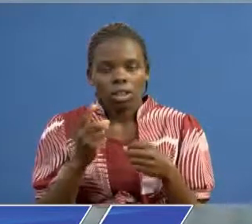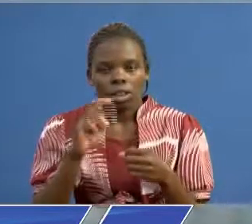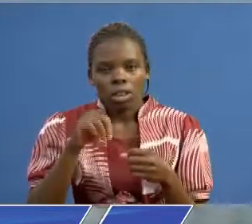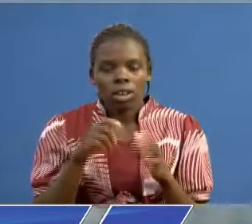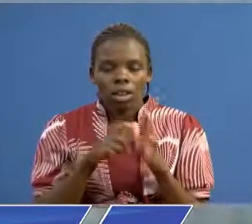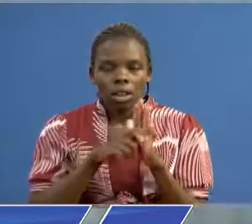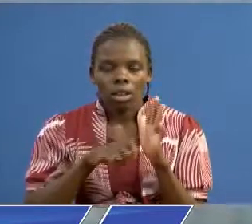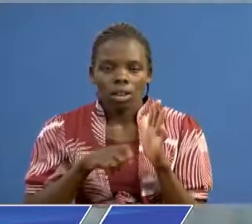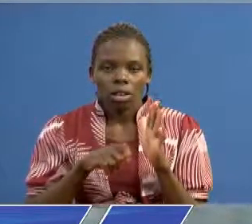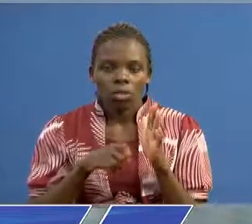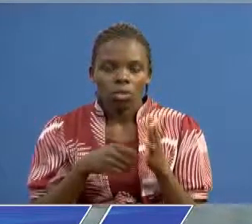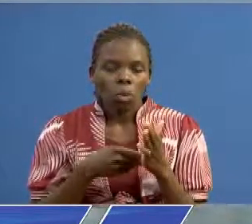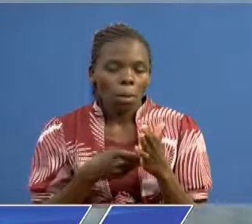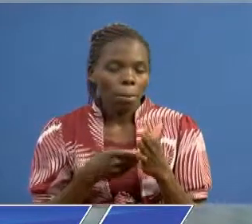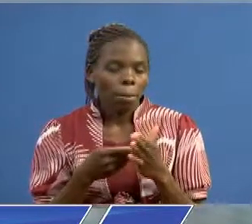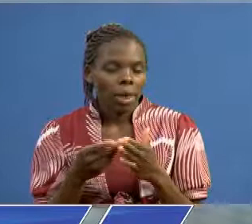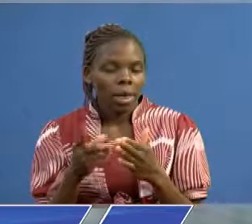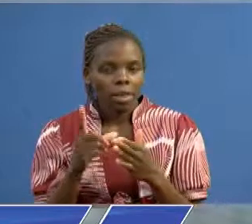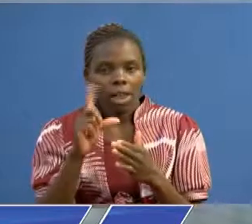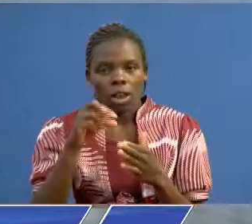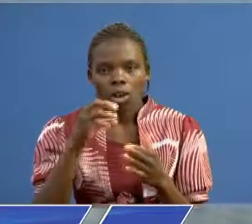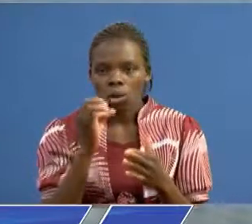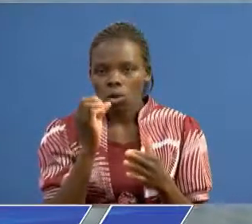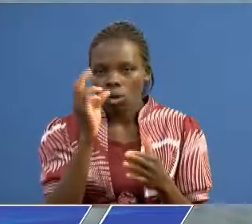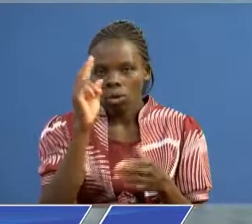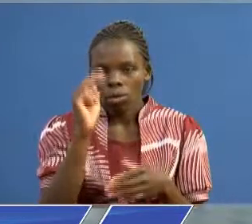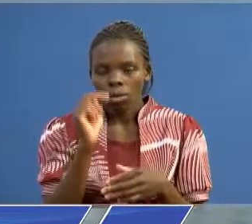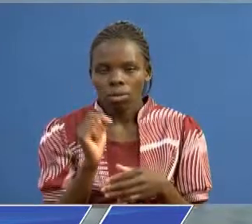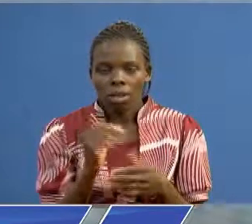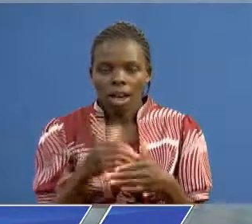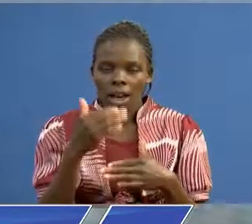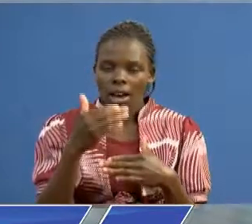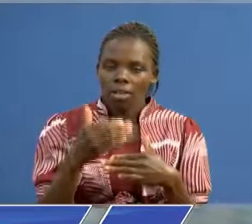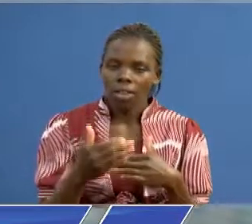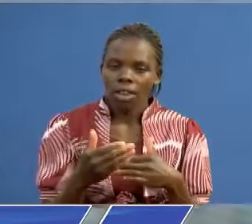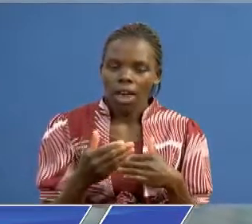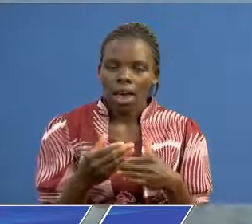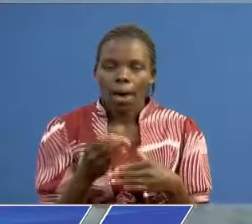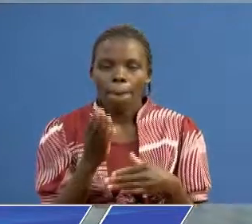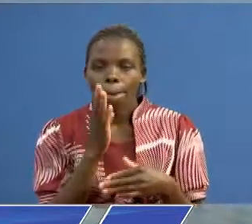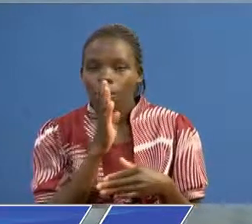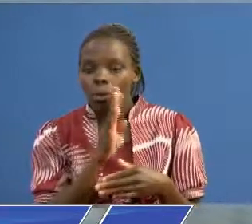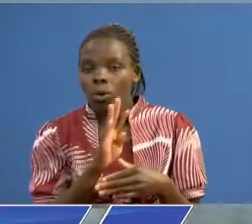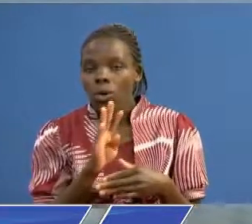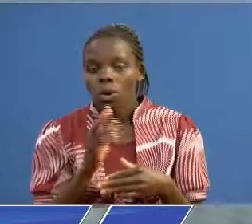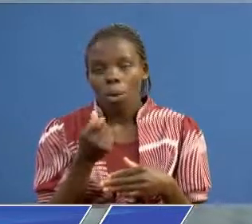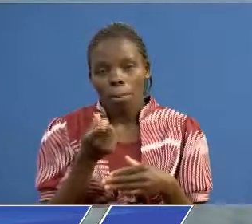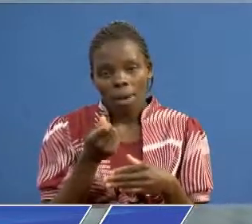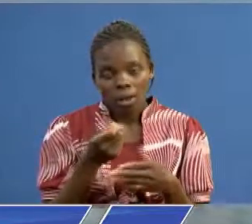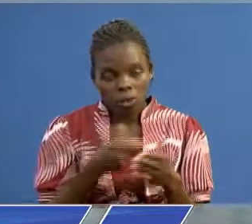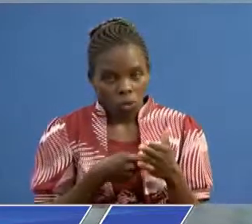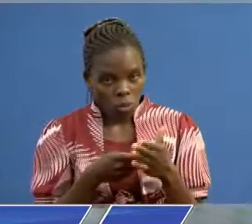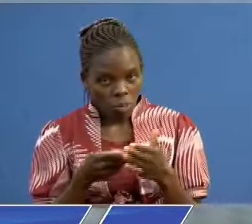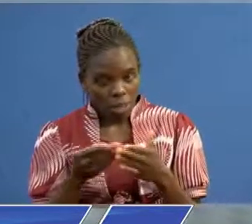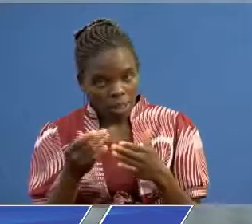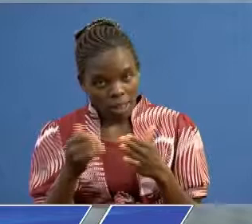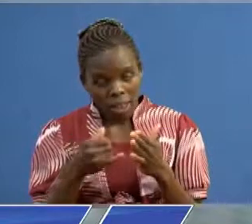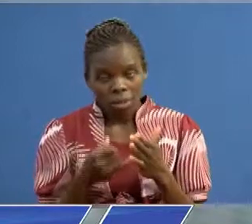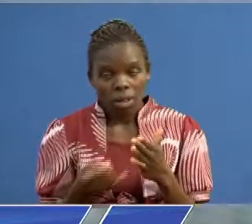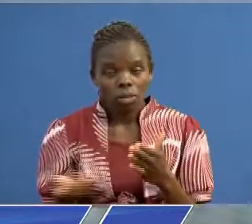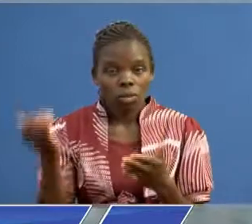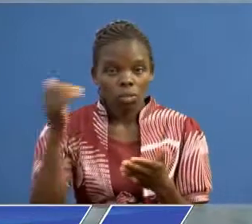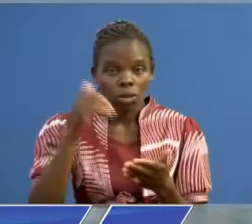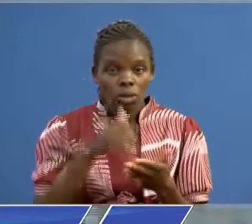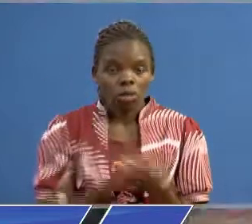upon being pressed to repay their loans. The victims asked for their wages after they had borrowed money to pay the company in order to be recruited.